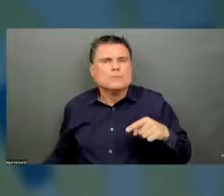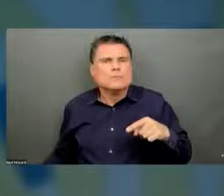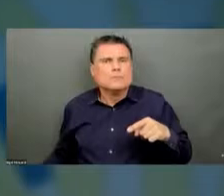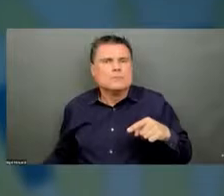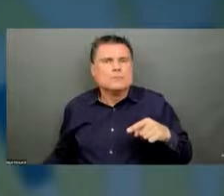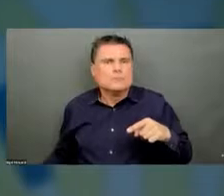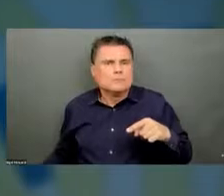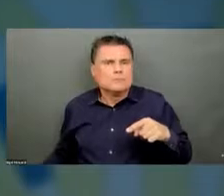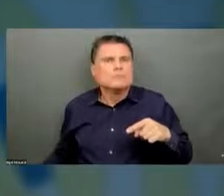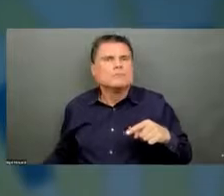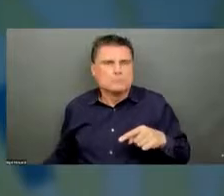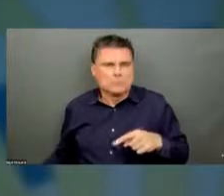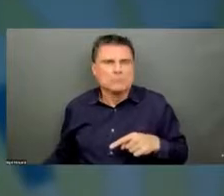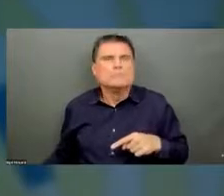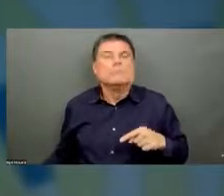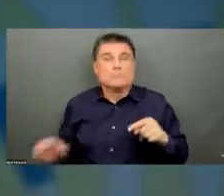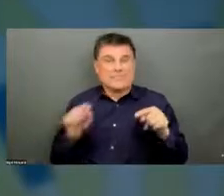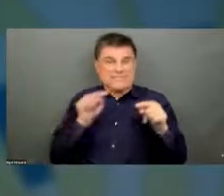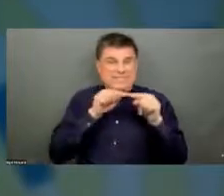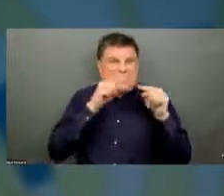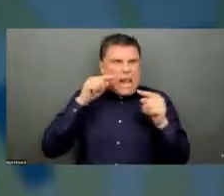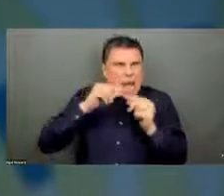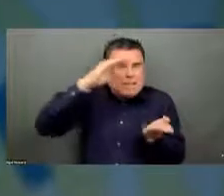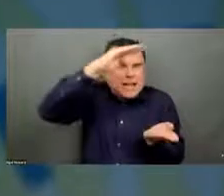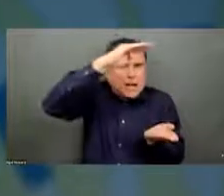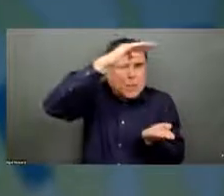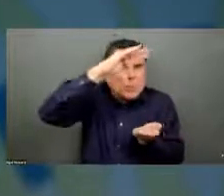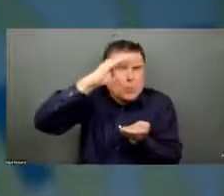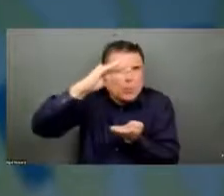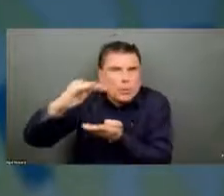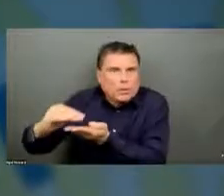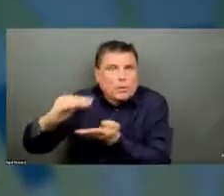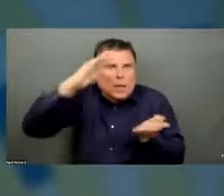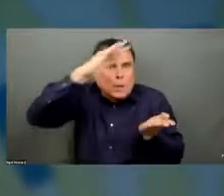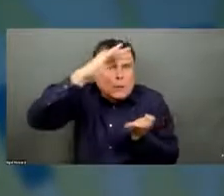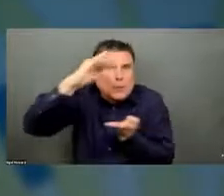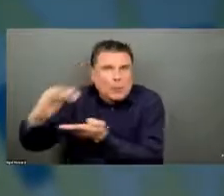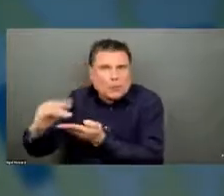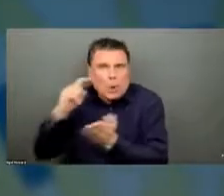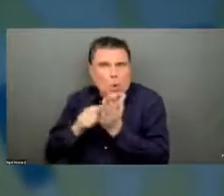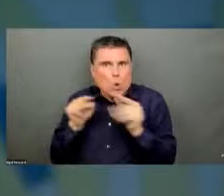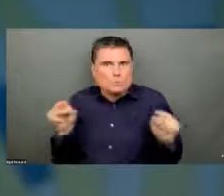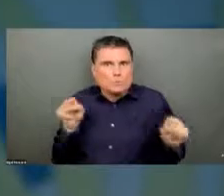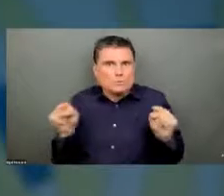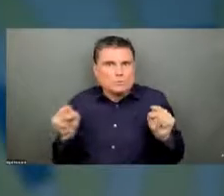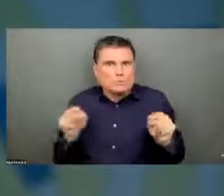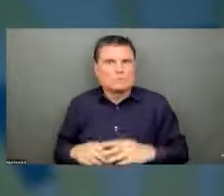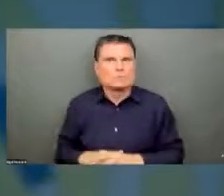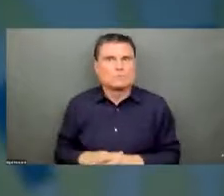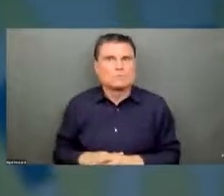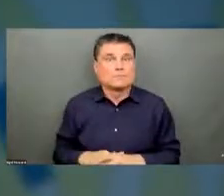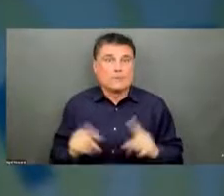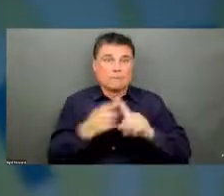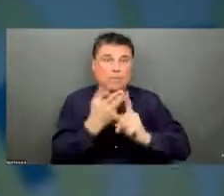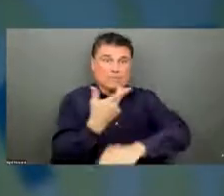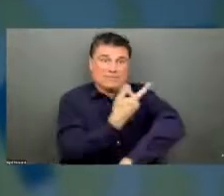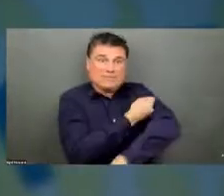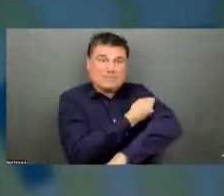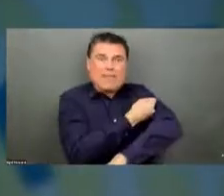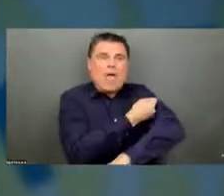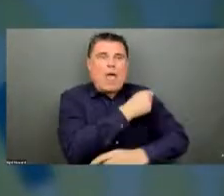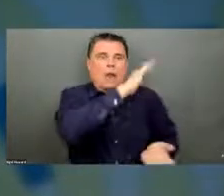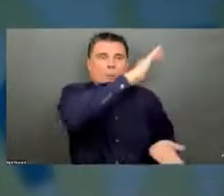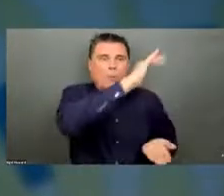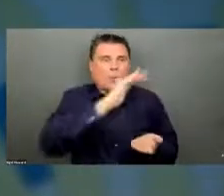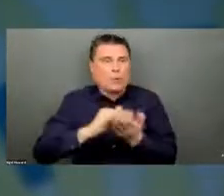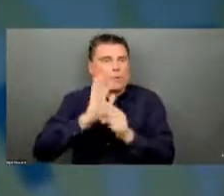protected in the coming weeks. And I want to end off with looking at our models, because these are things that help us